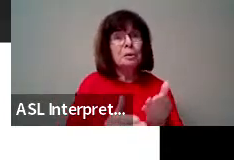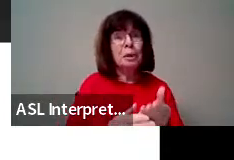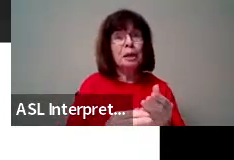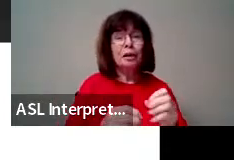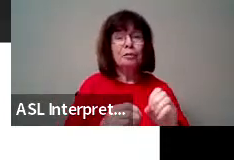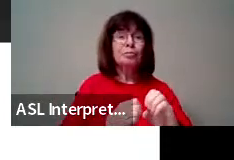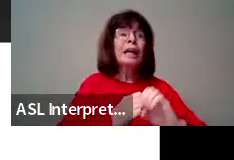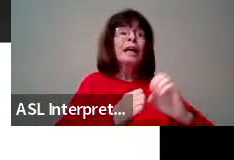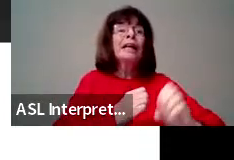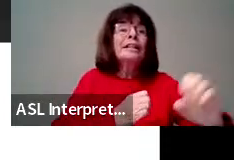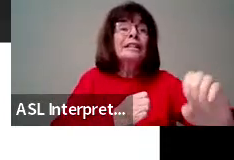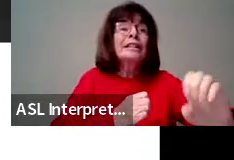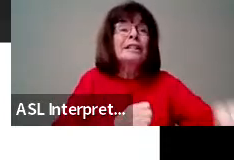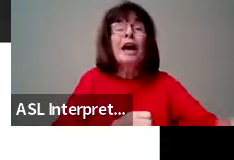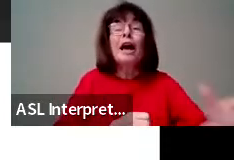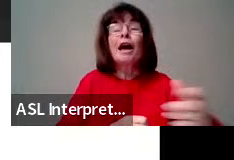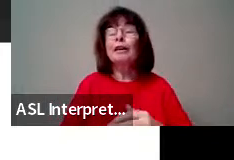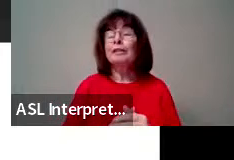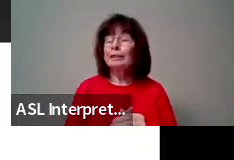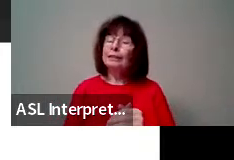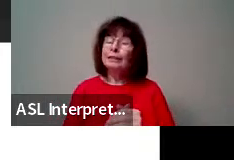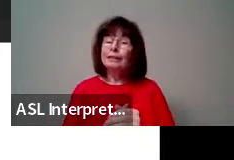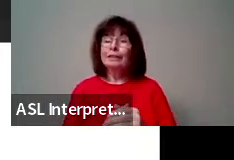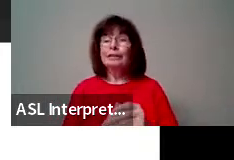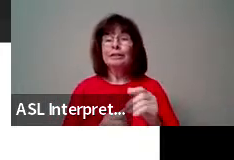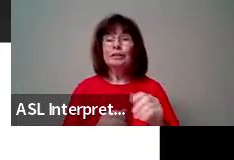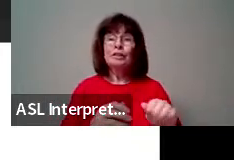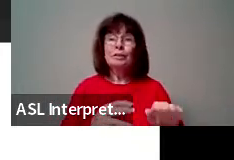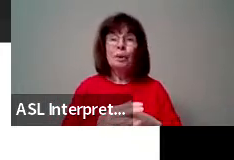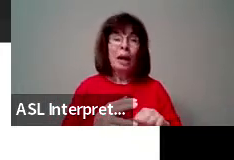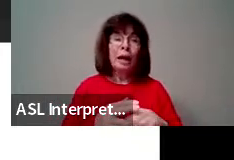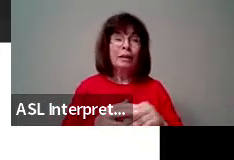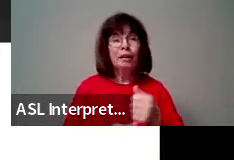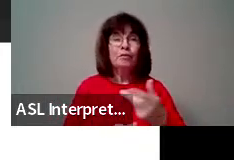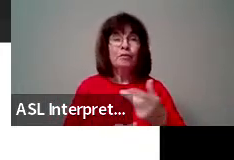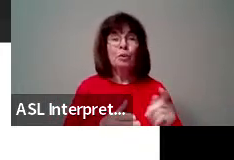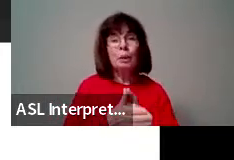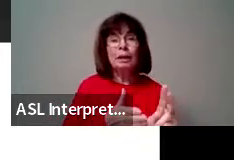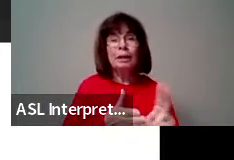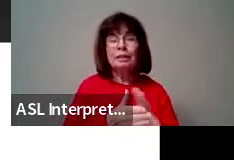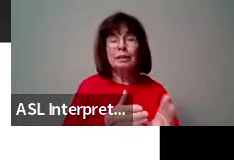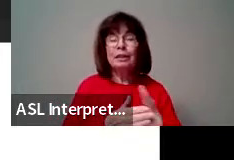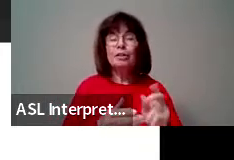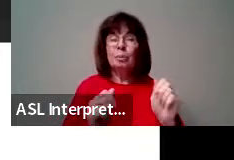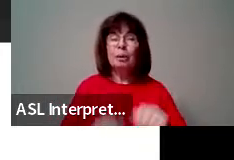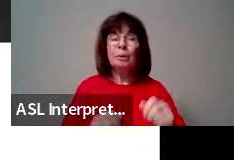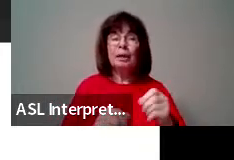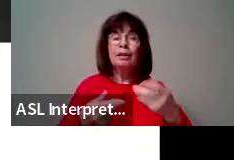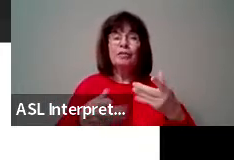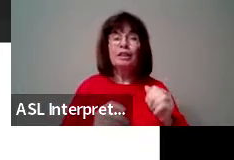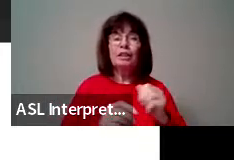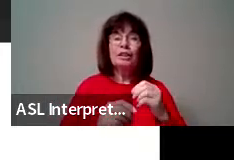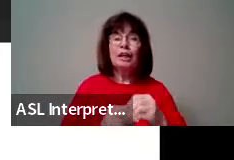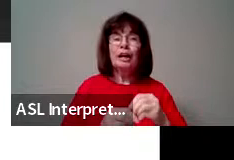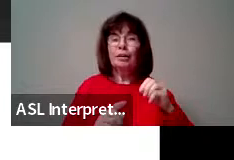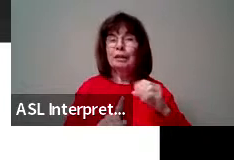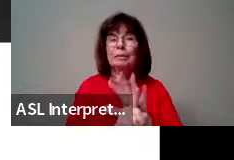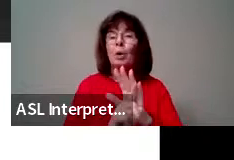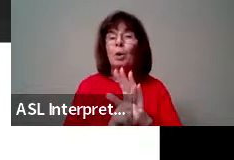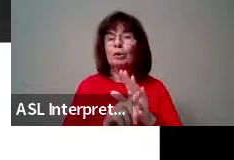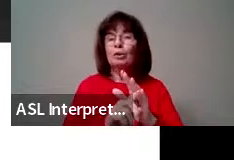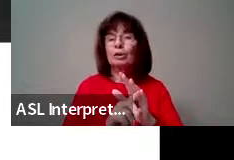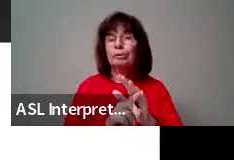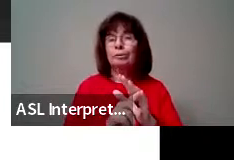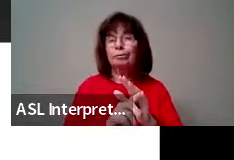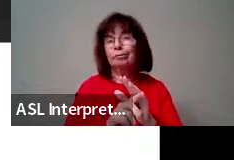can finish their transmission period before they go back to school. I don't have high hopes that that will be adopted, but